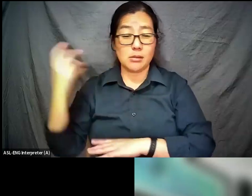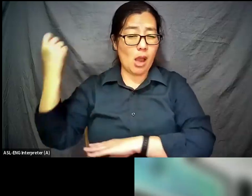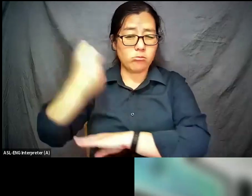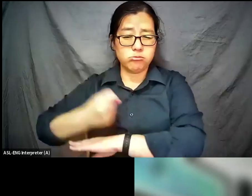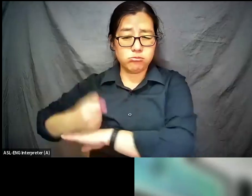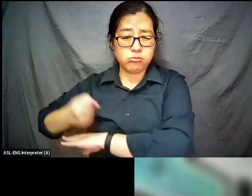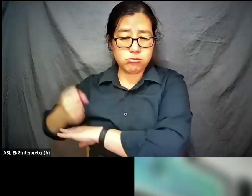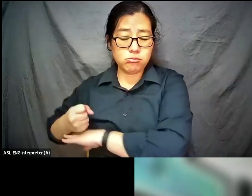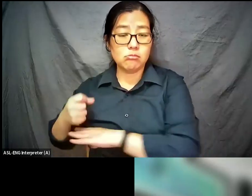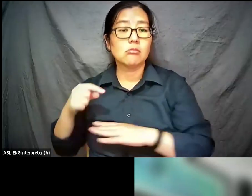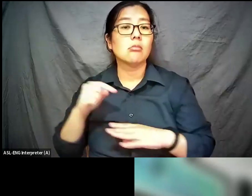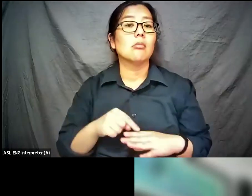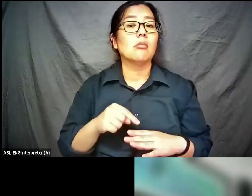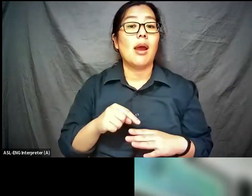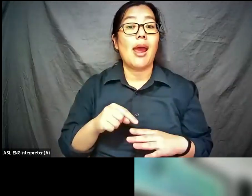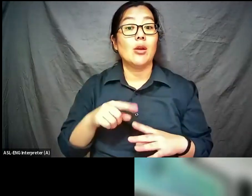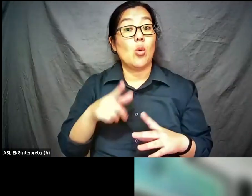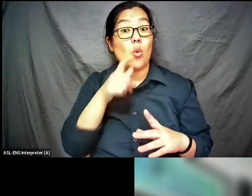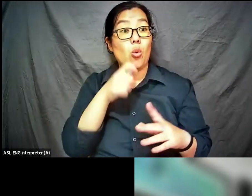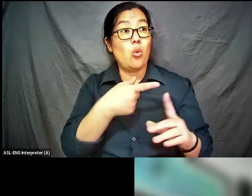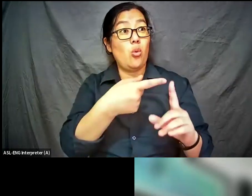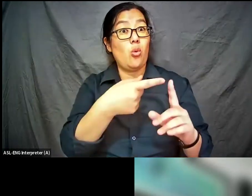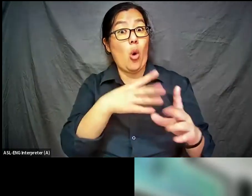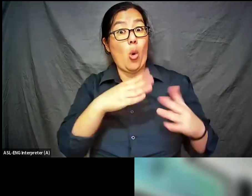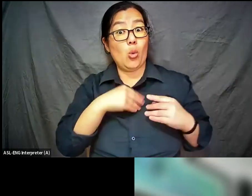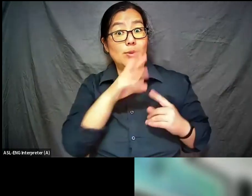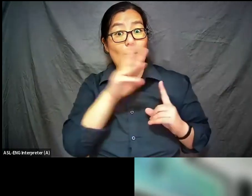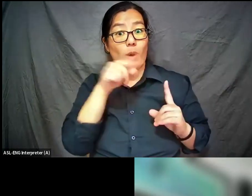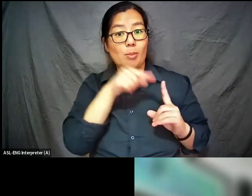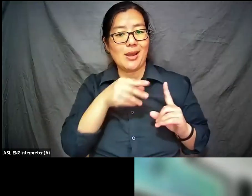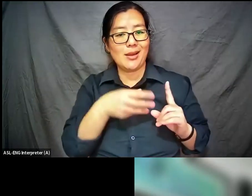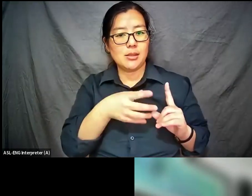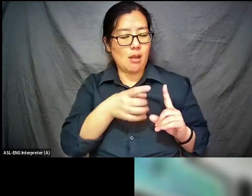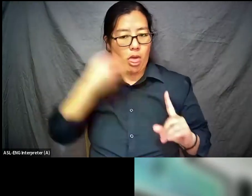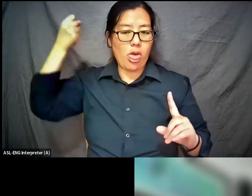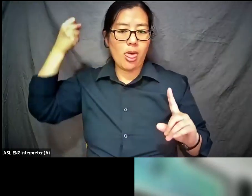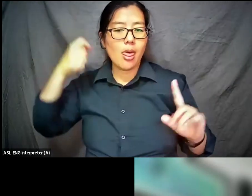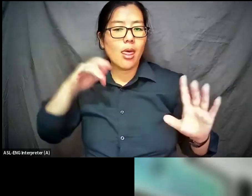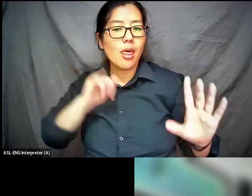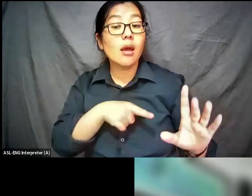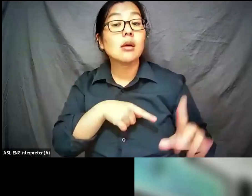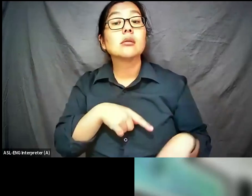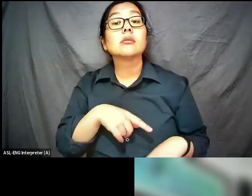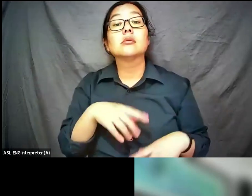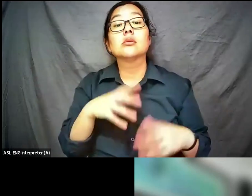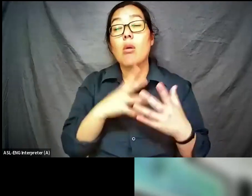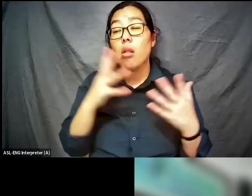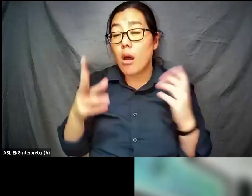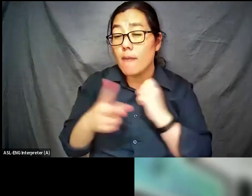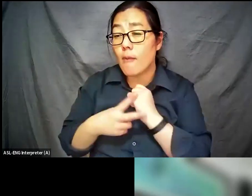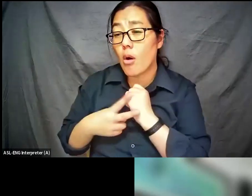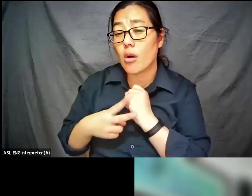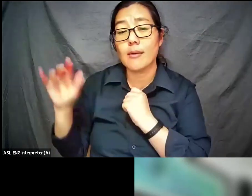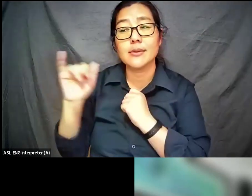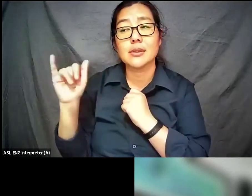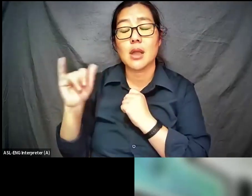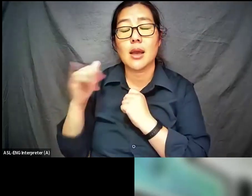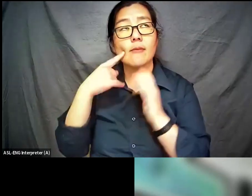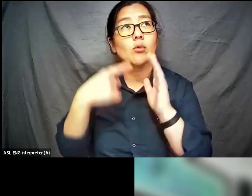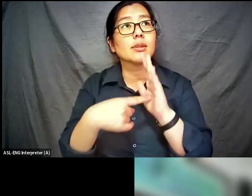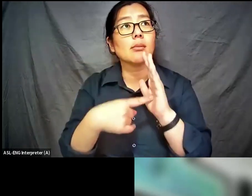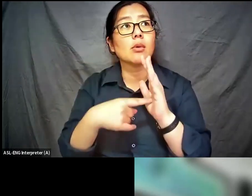we're so used to being in a position of being misinterpreted or having our trust be broken